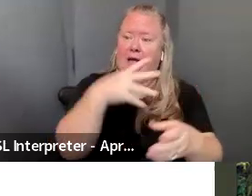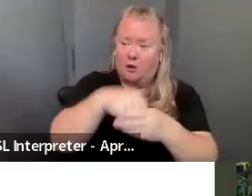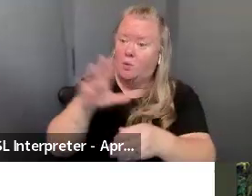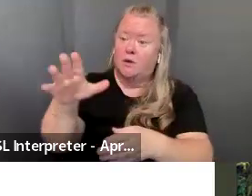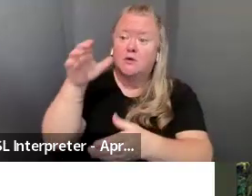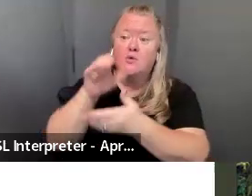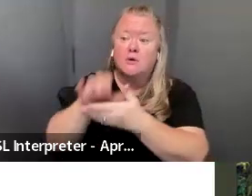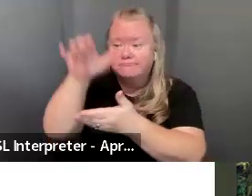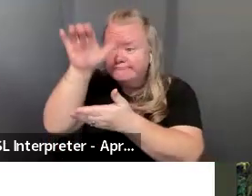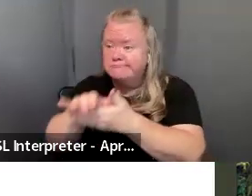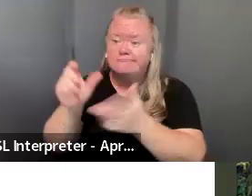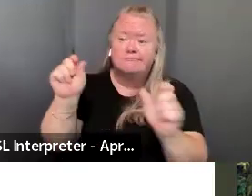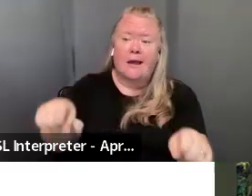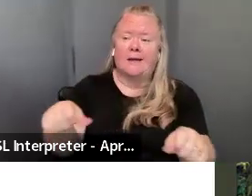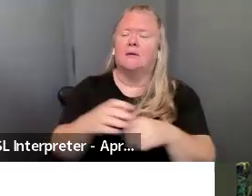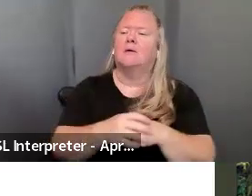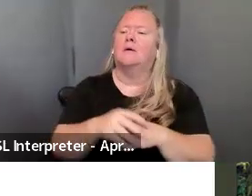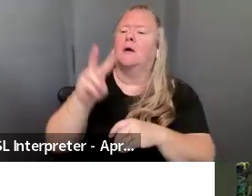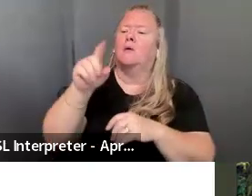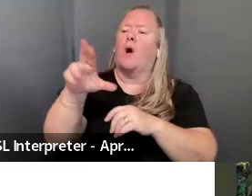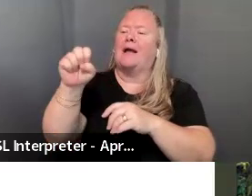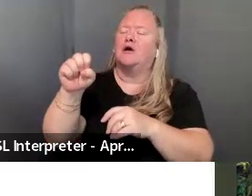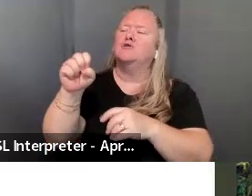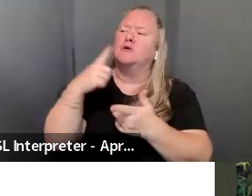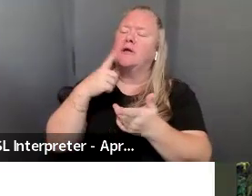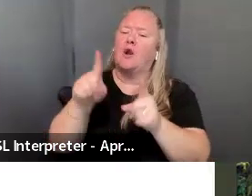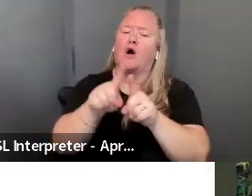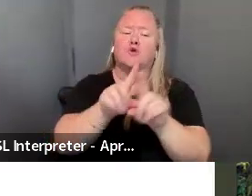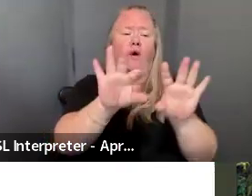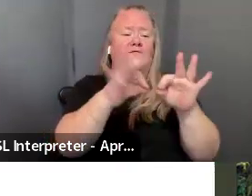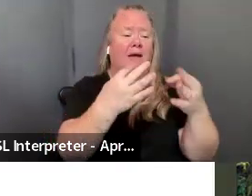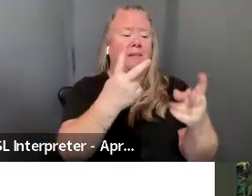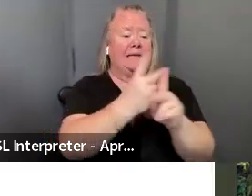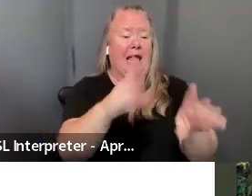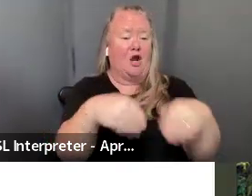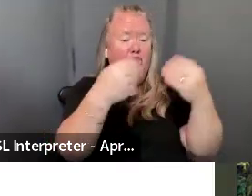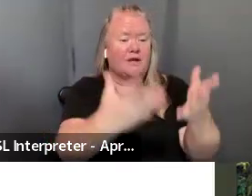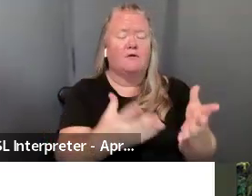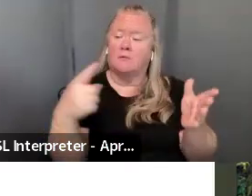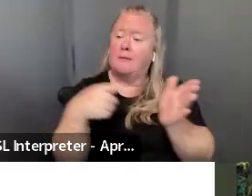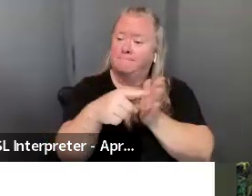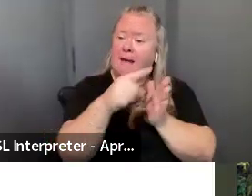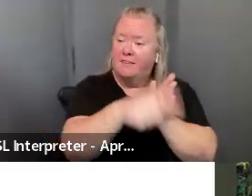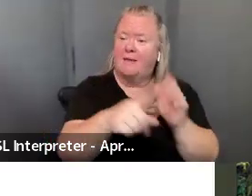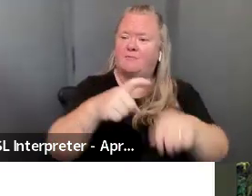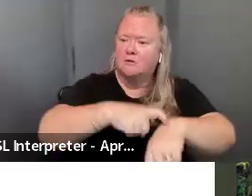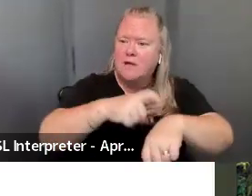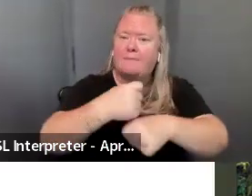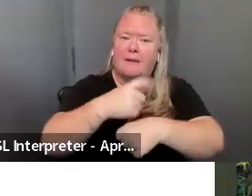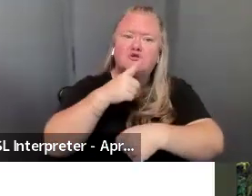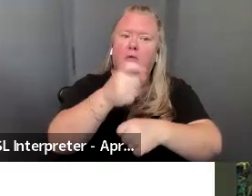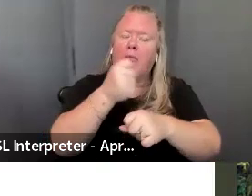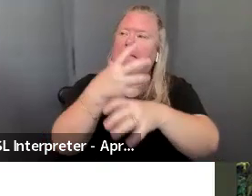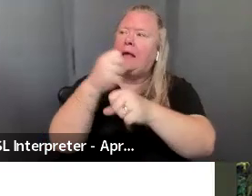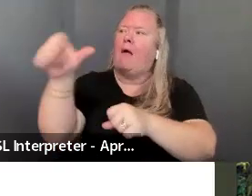spouse. And Walk Cares can help lessen the impact on family caregivers by paying them for the time or making sure that they can